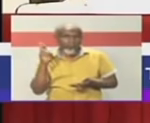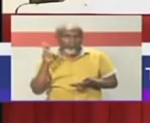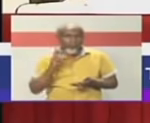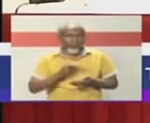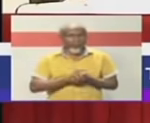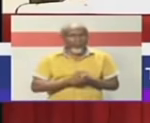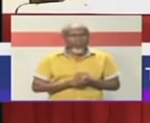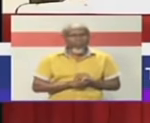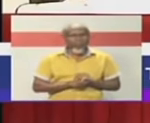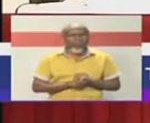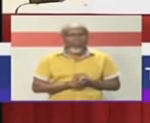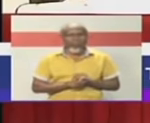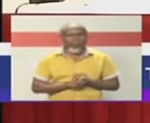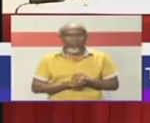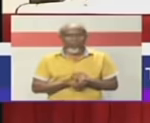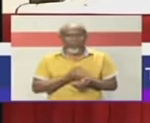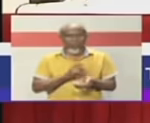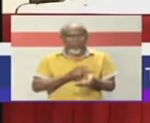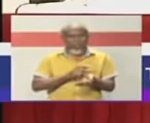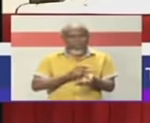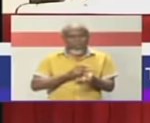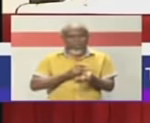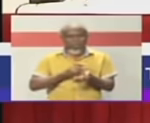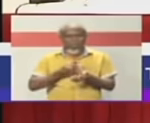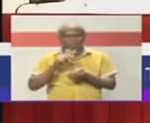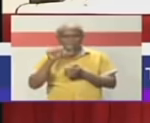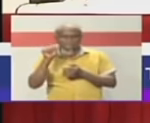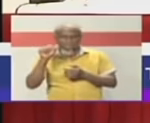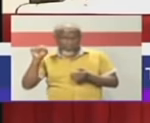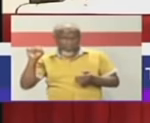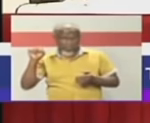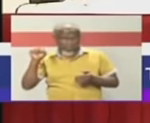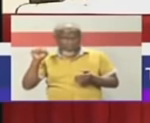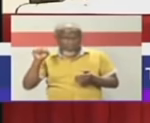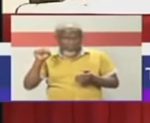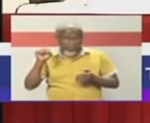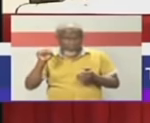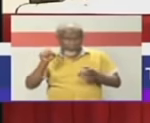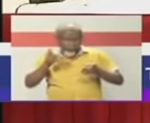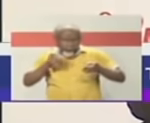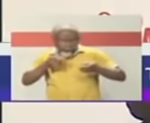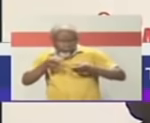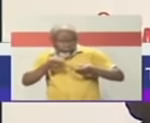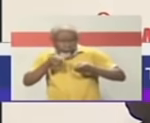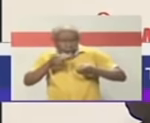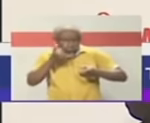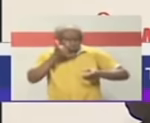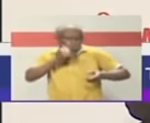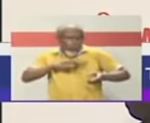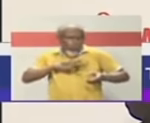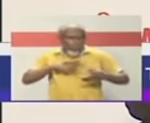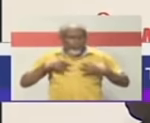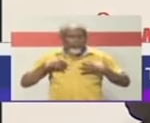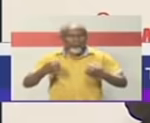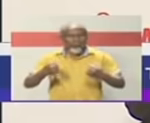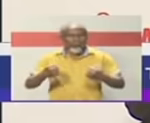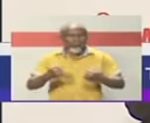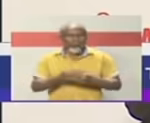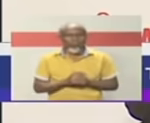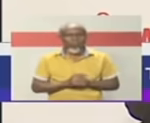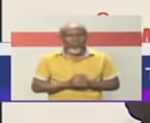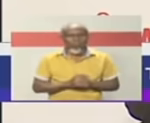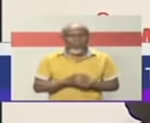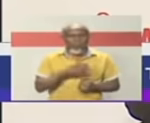of Health, Dr. Adesh Sirjusingh, Director in the Directorate of Women's Health, Ministry of Health, and